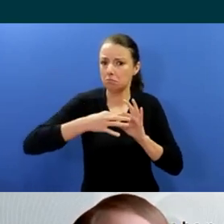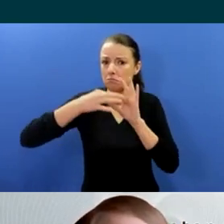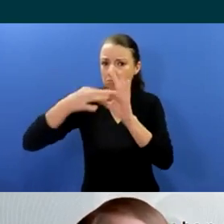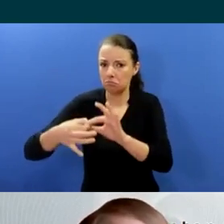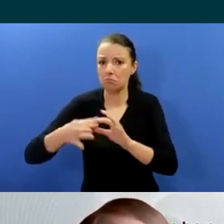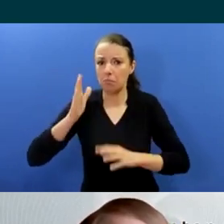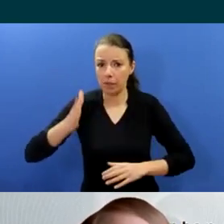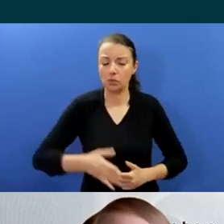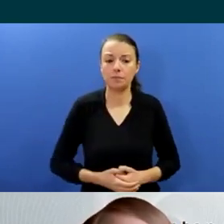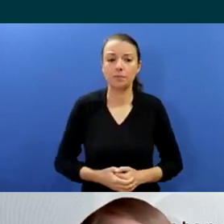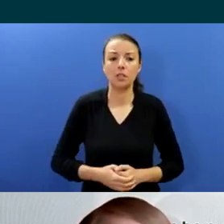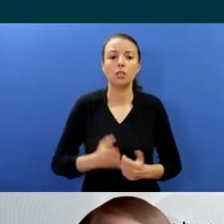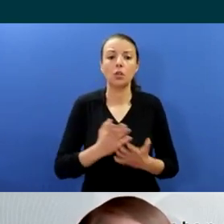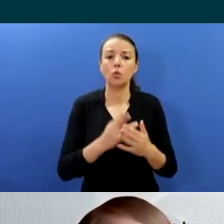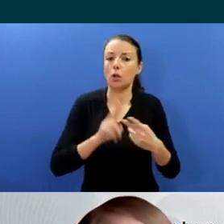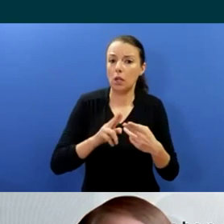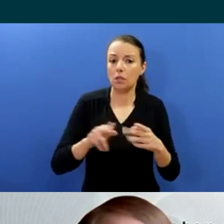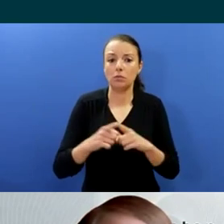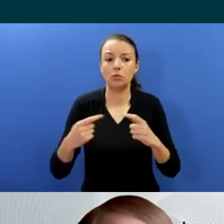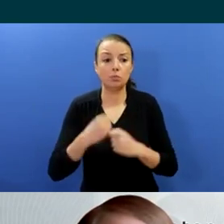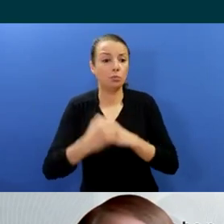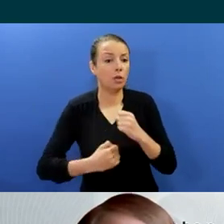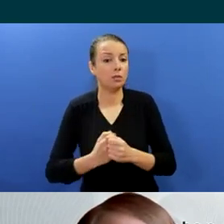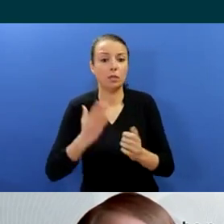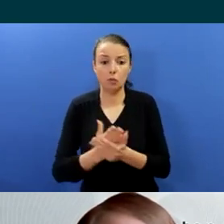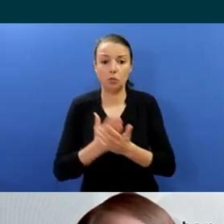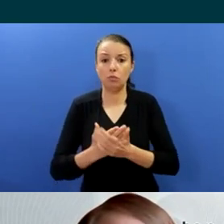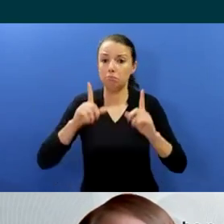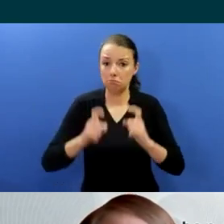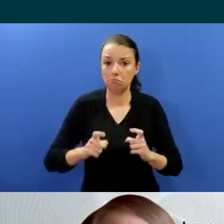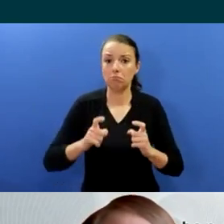a site visit to assess the potential.